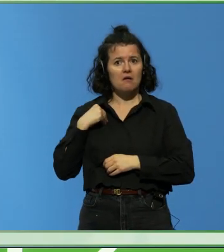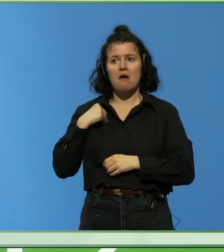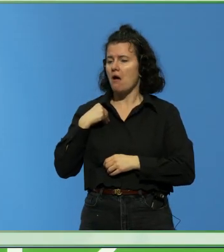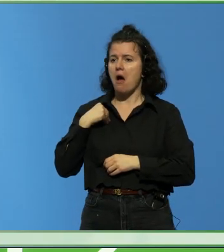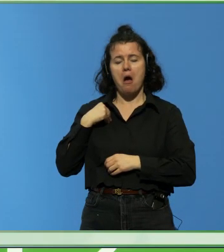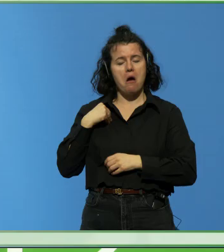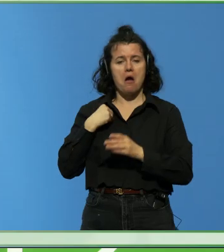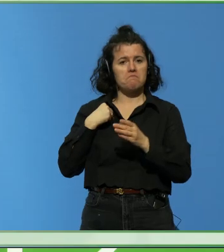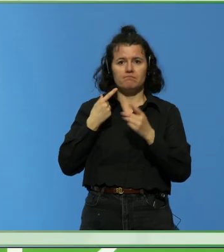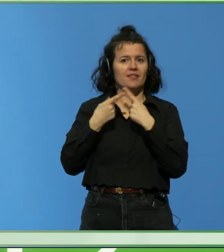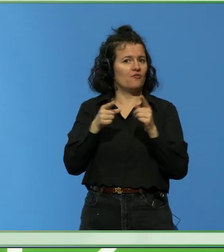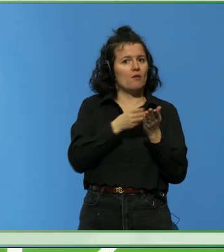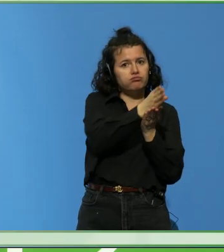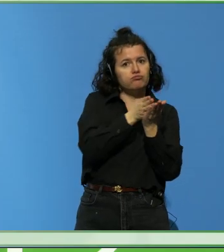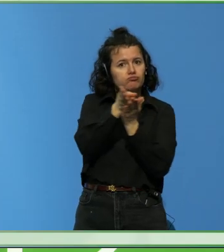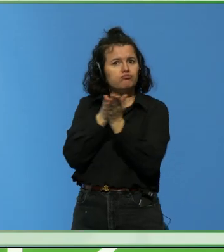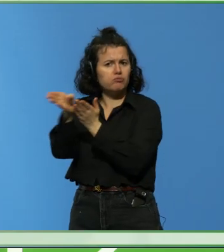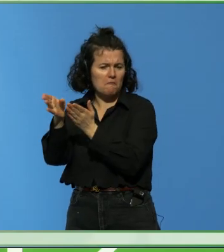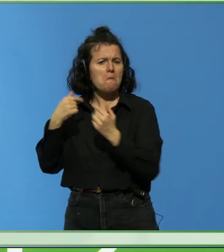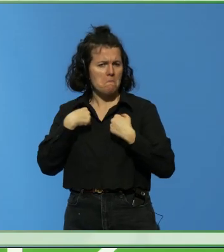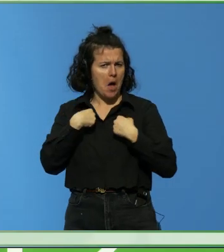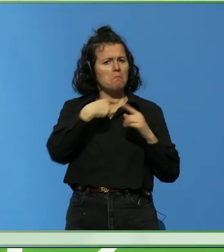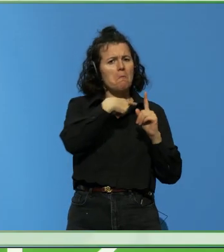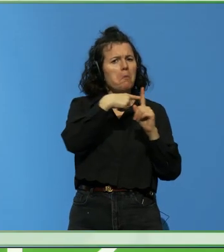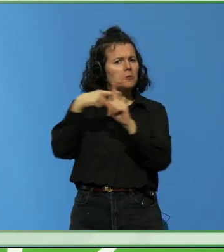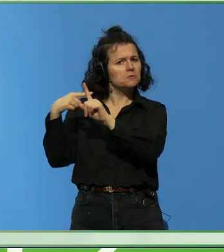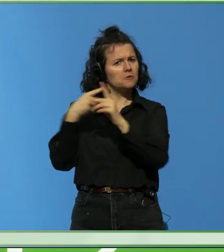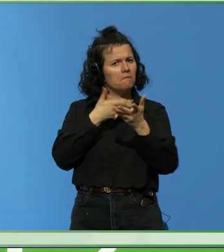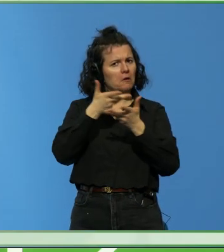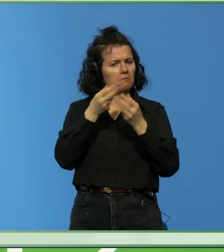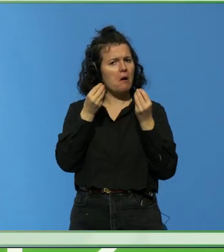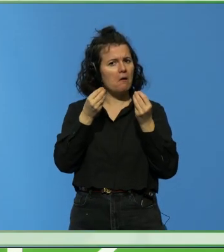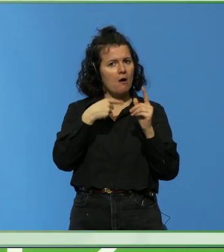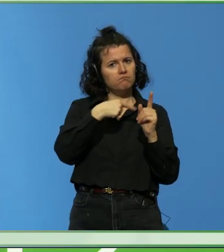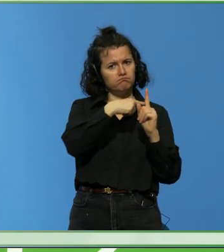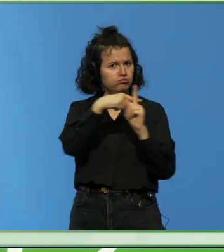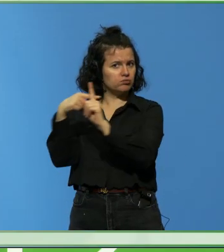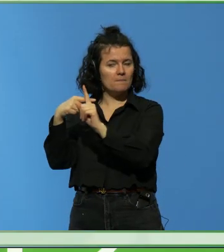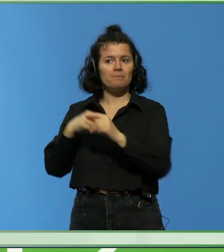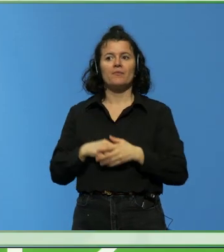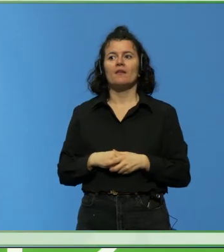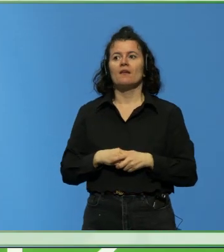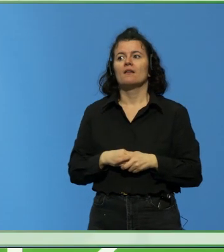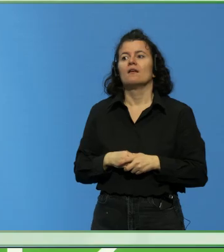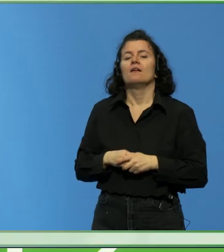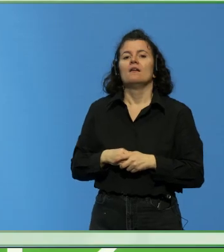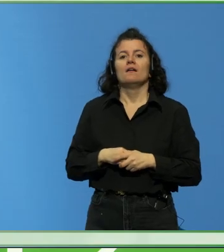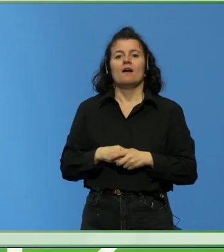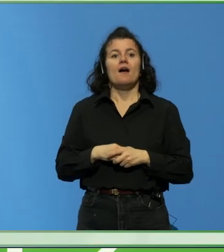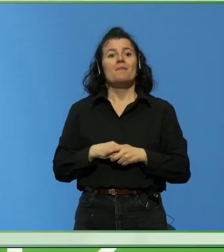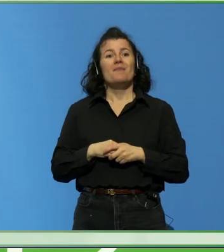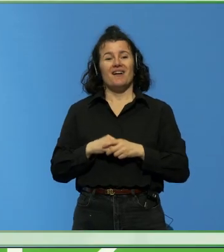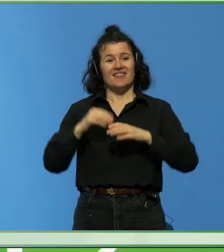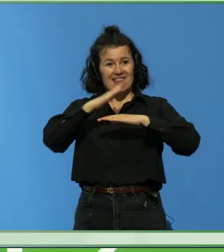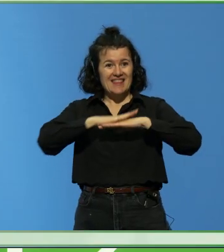all the areas, but especially what I stand for in my adulthood is accessible